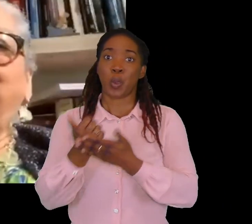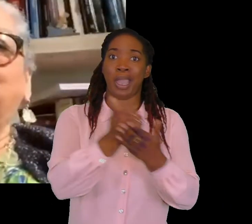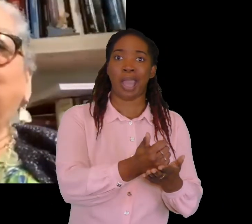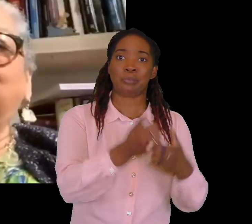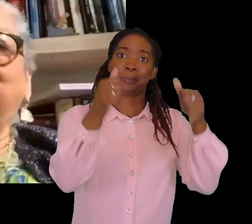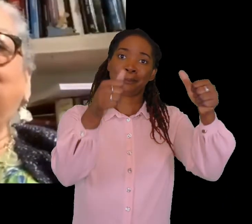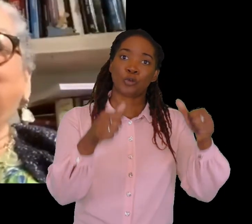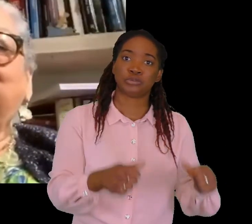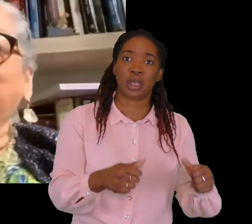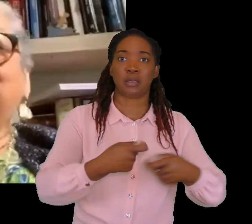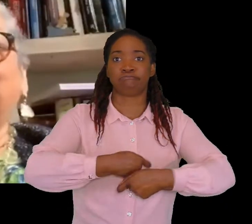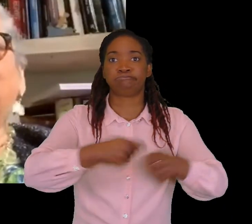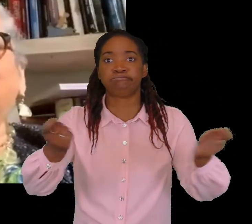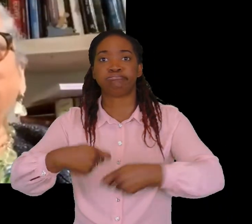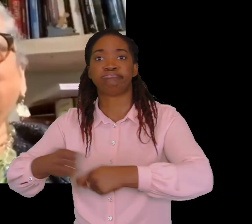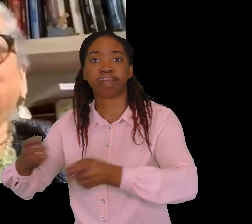flyer for